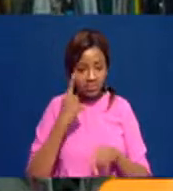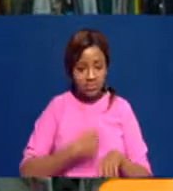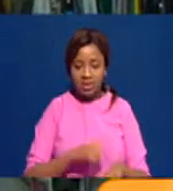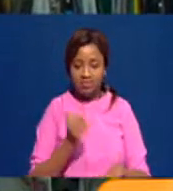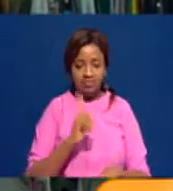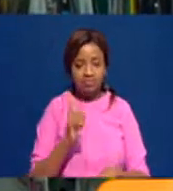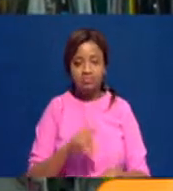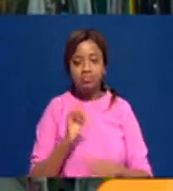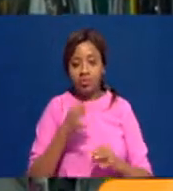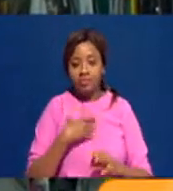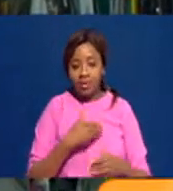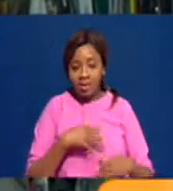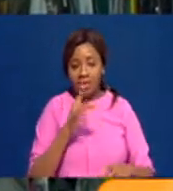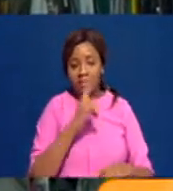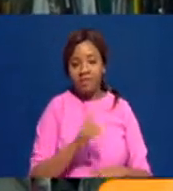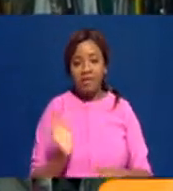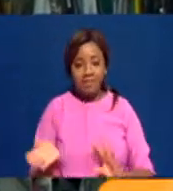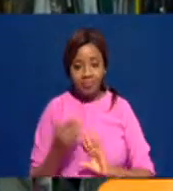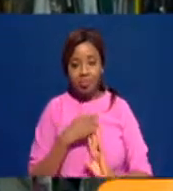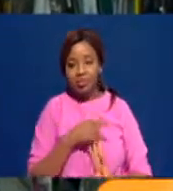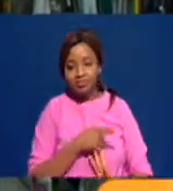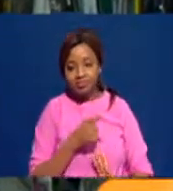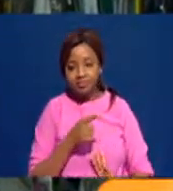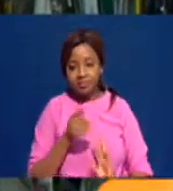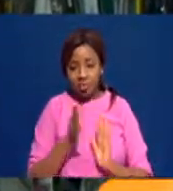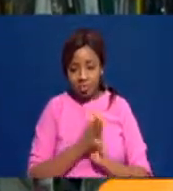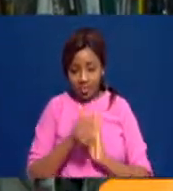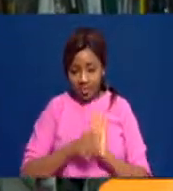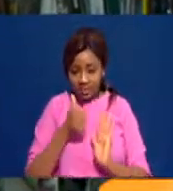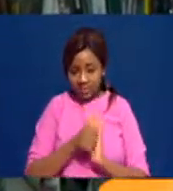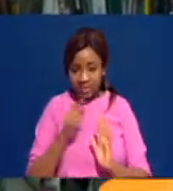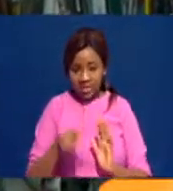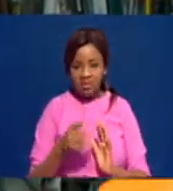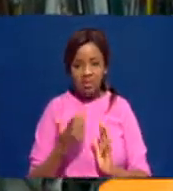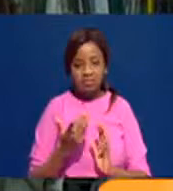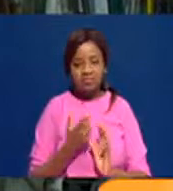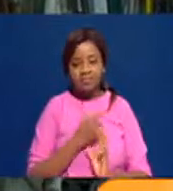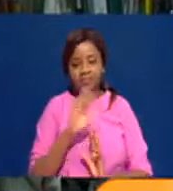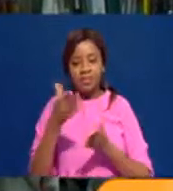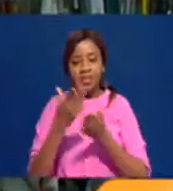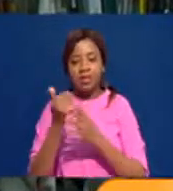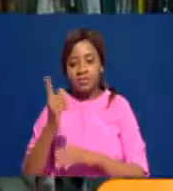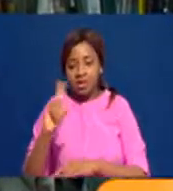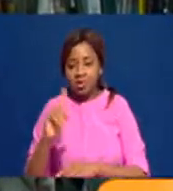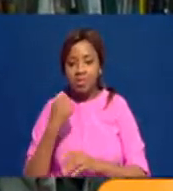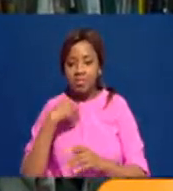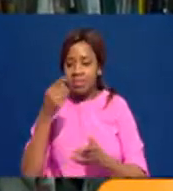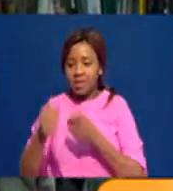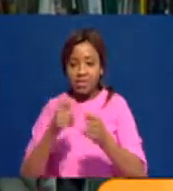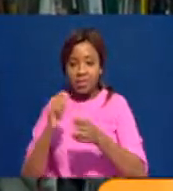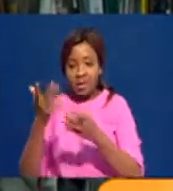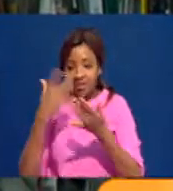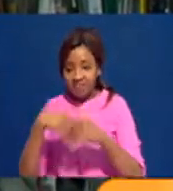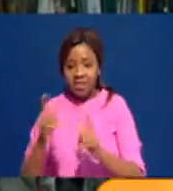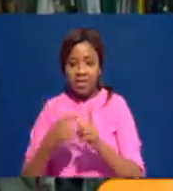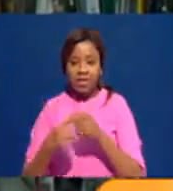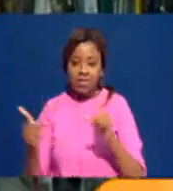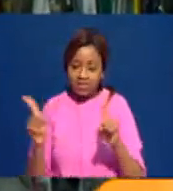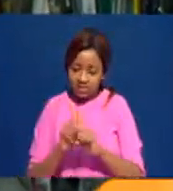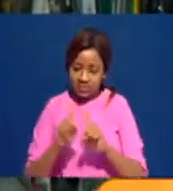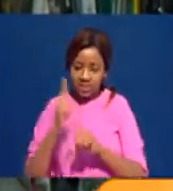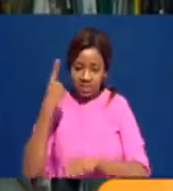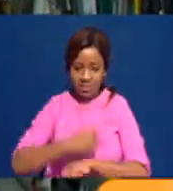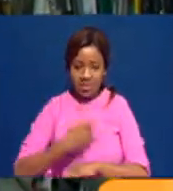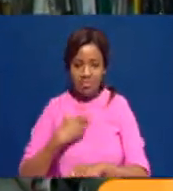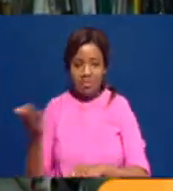hapa asubuhi, nafika nice jare, nafika Nairobi nafanya shopping, na ntarudi the same